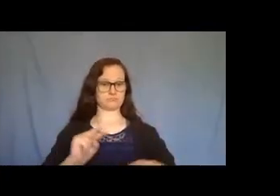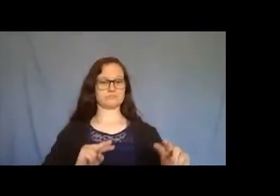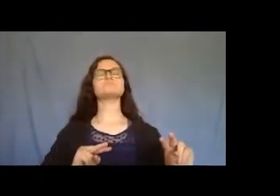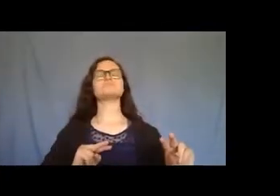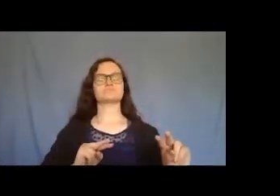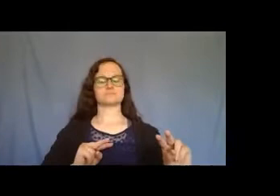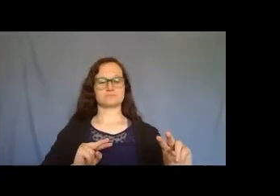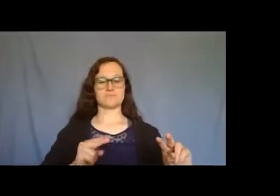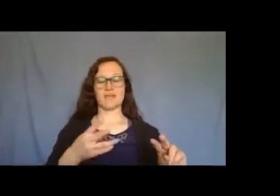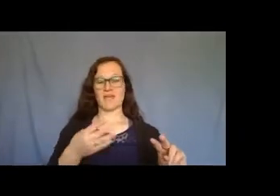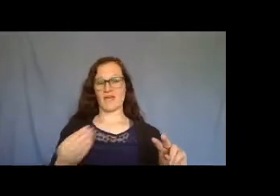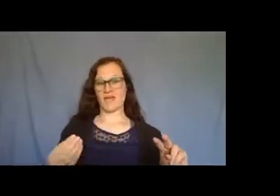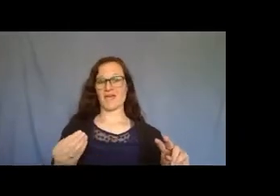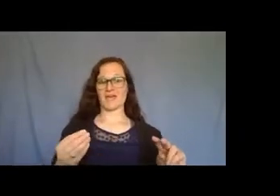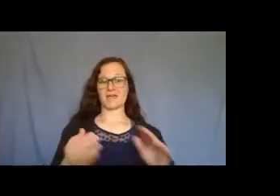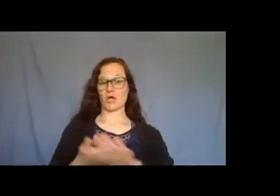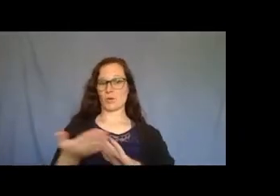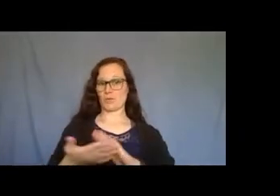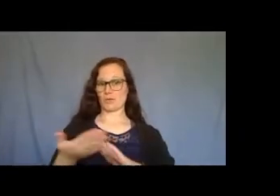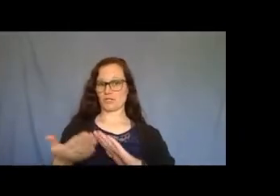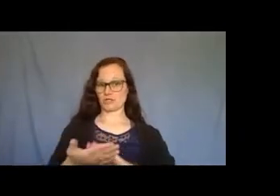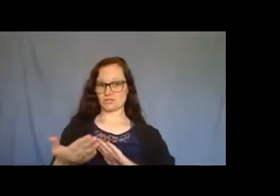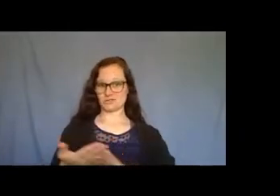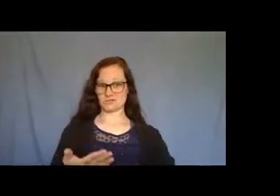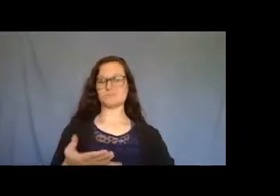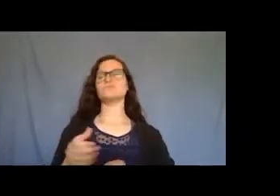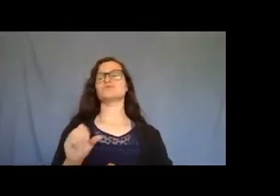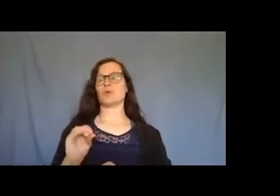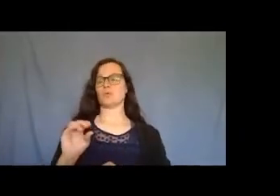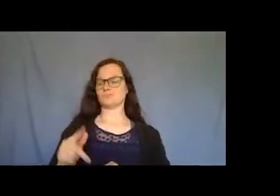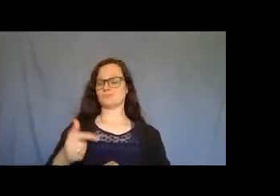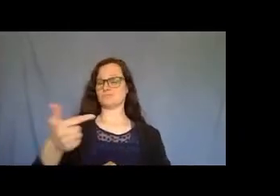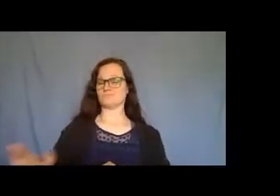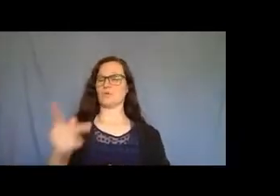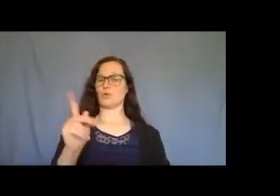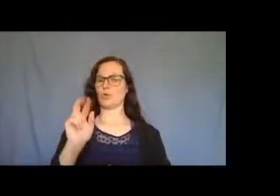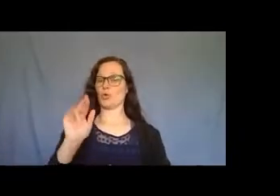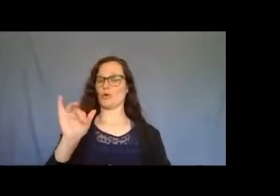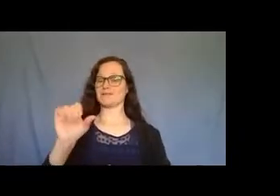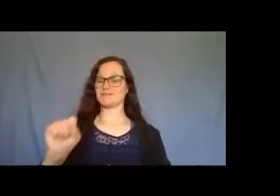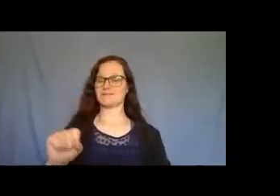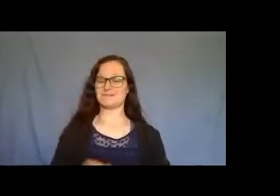and operation. So with that, I will turn it over to Chris.